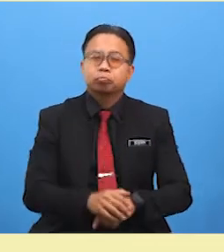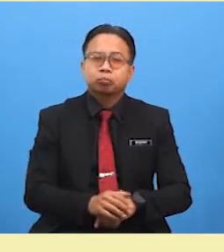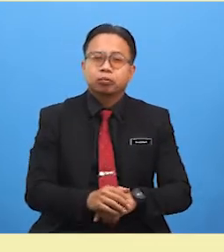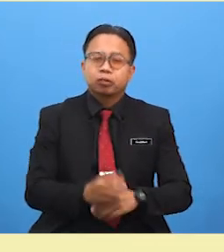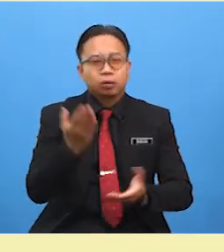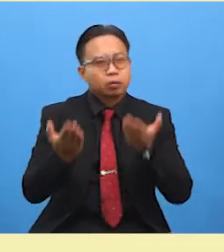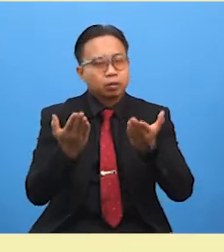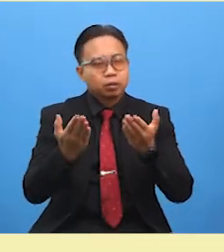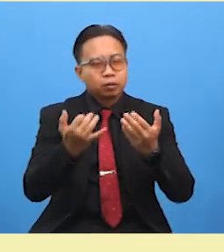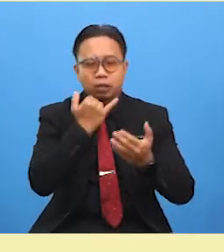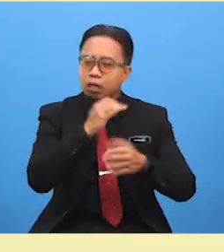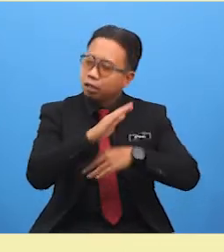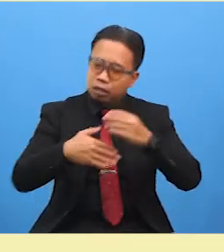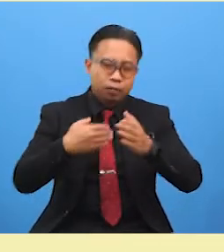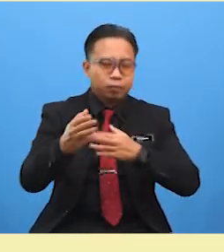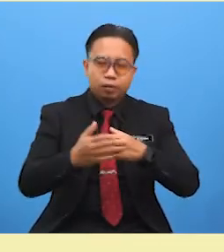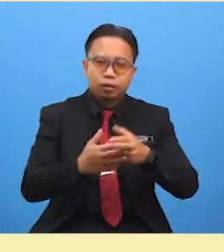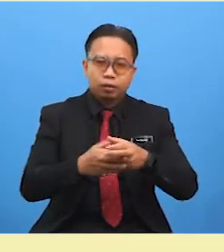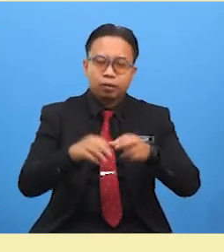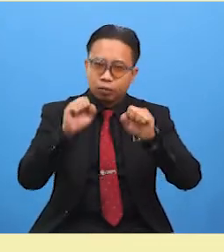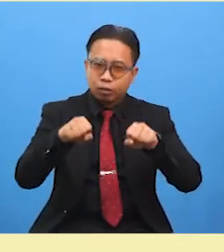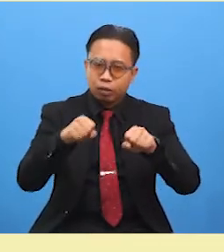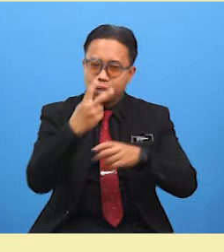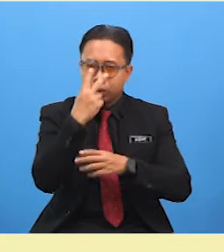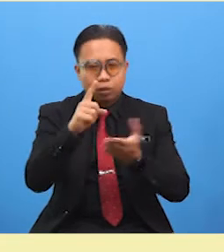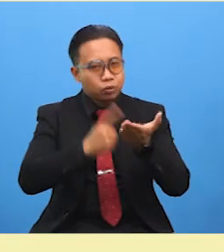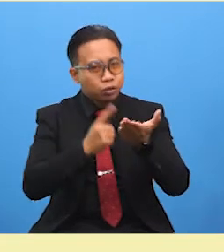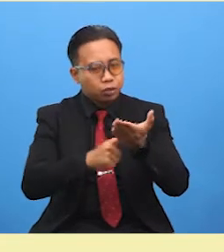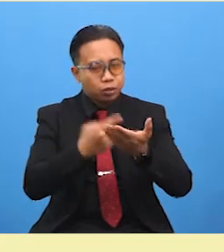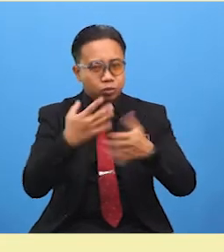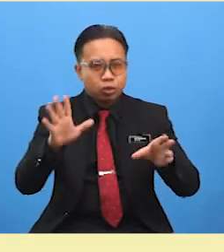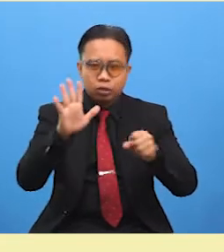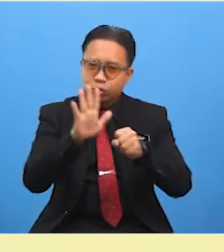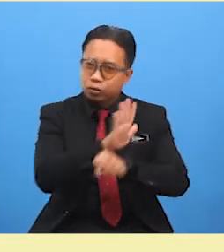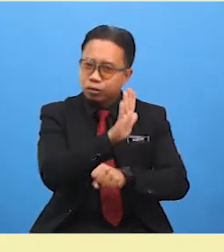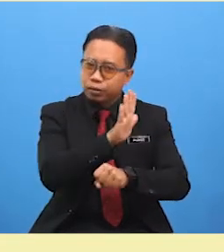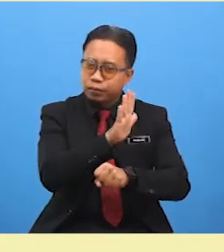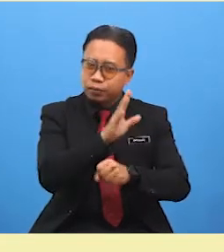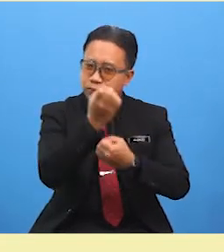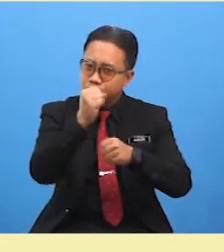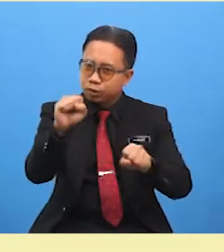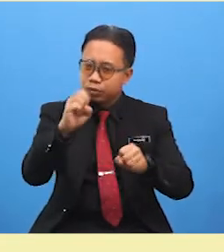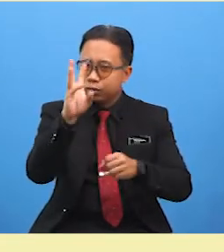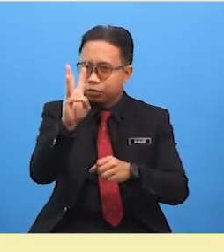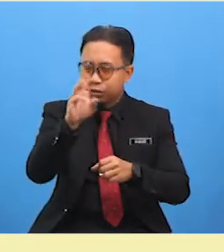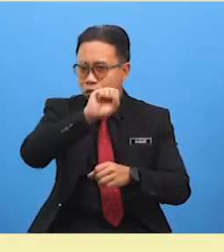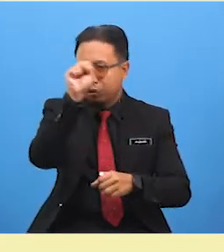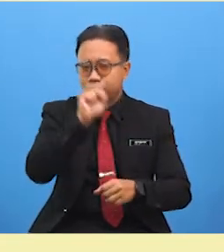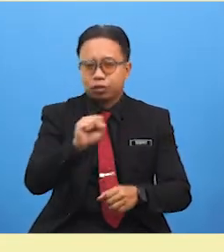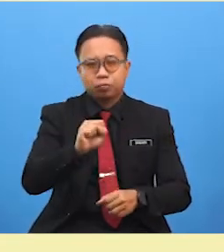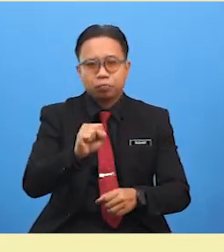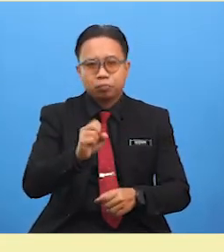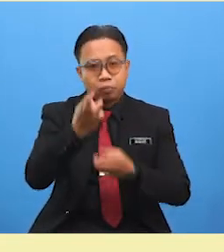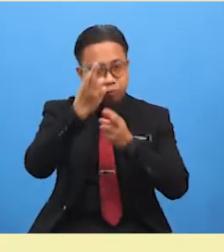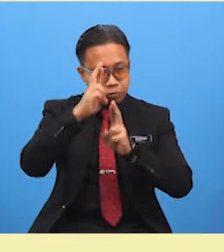okay if you get it wrong. Then, you may check your answers after completing all 6 questions. Are you